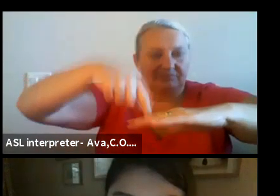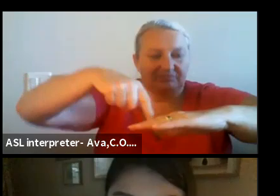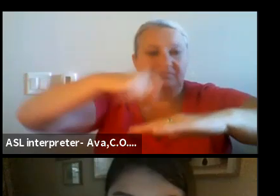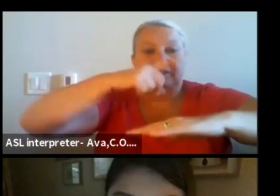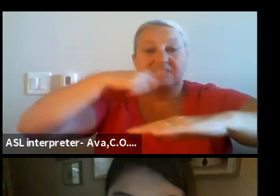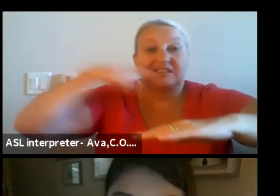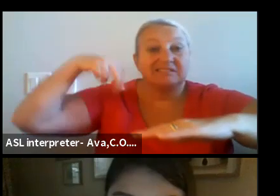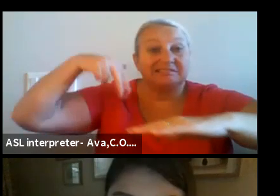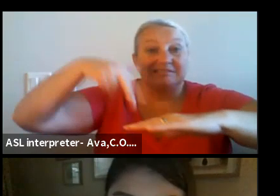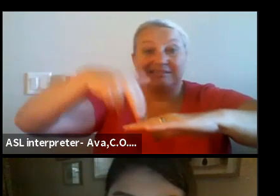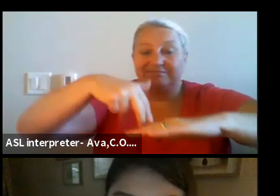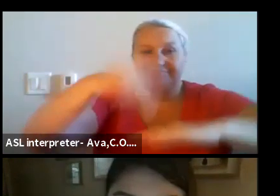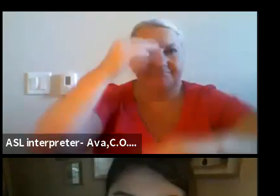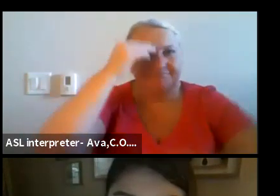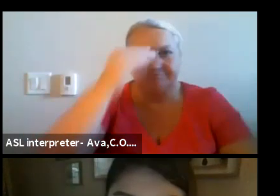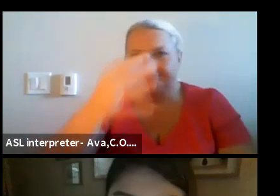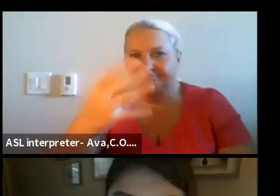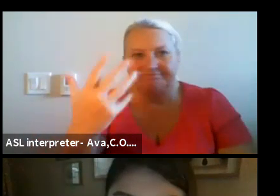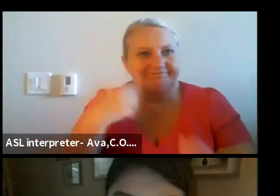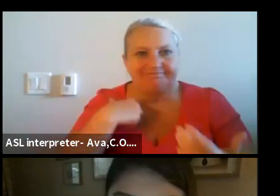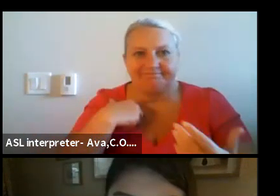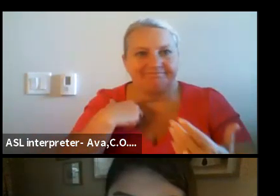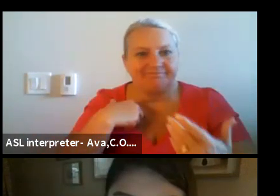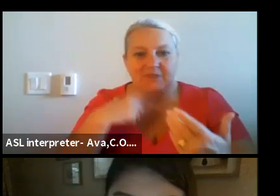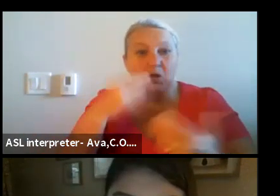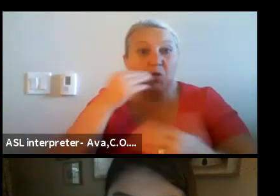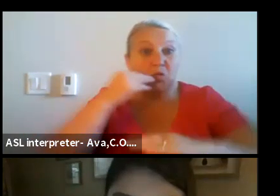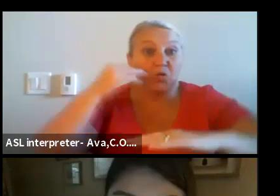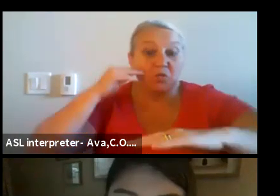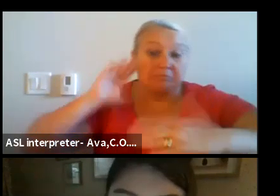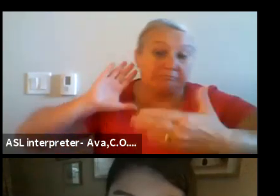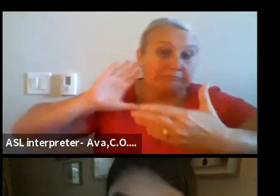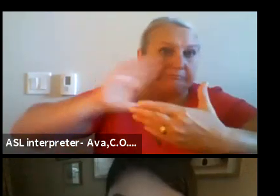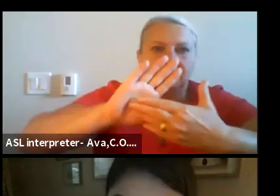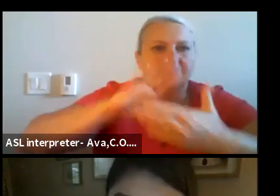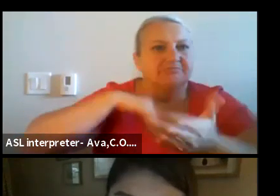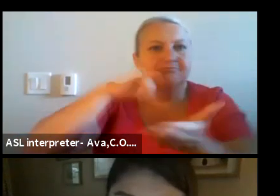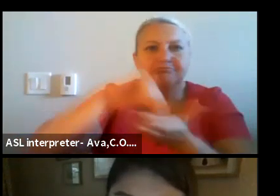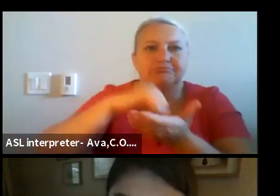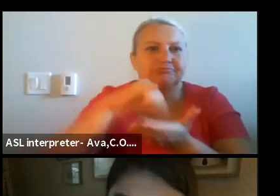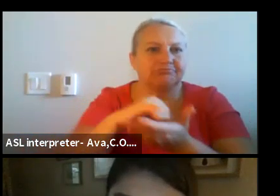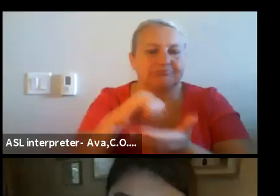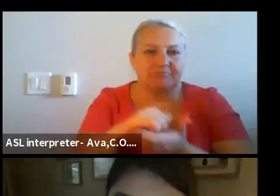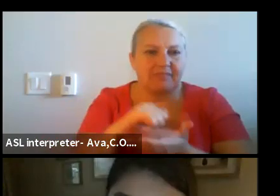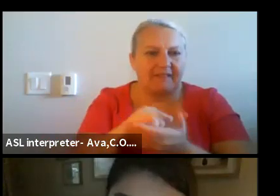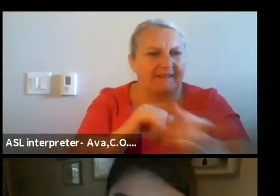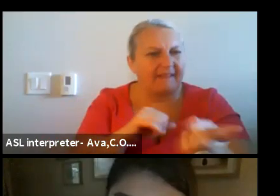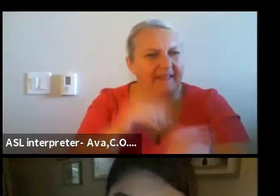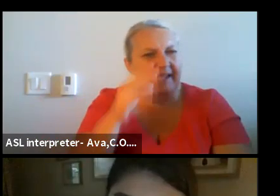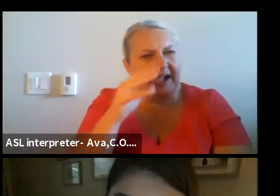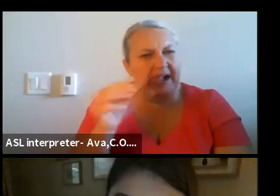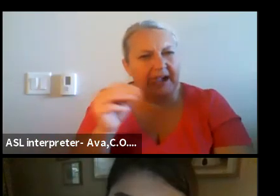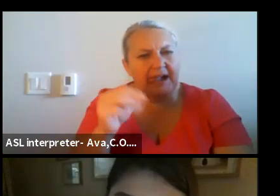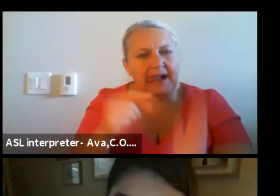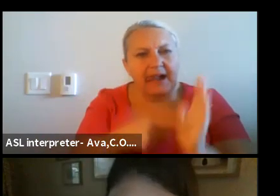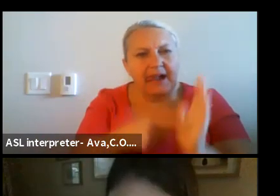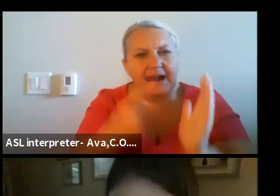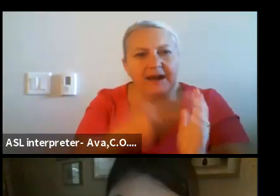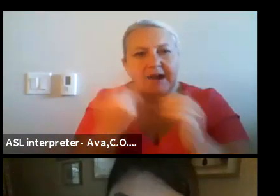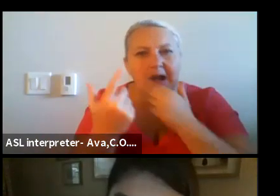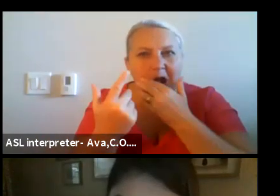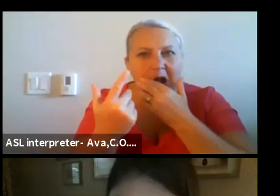cannot even get close to the home. And sometimes that's how I feel in